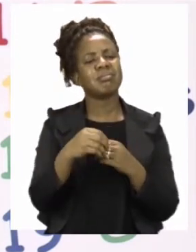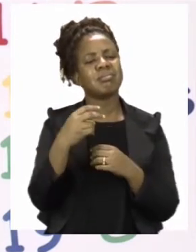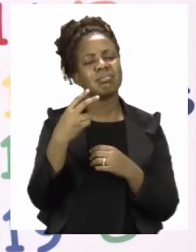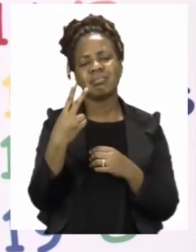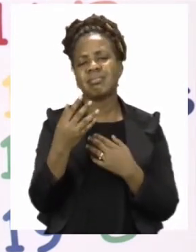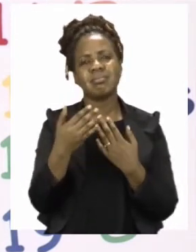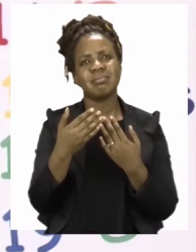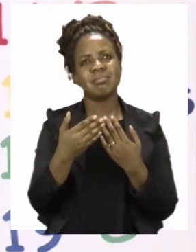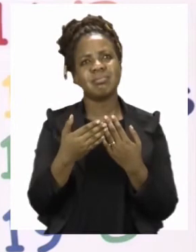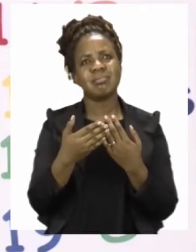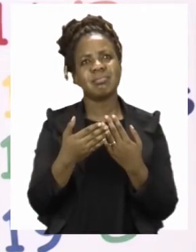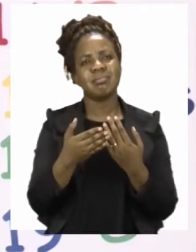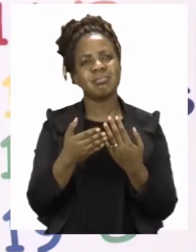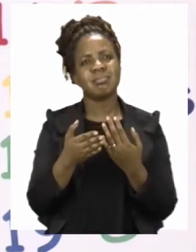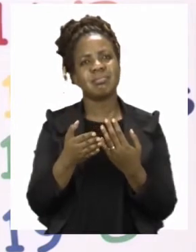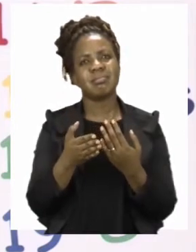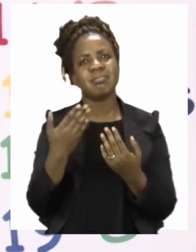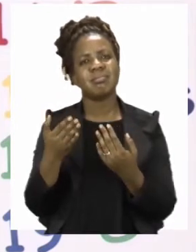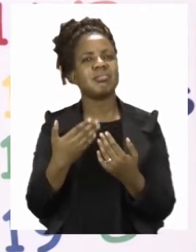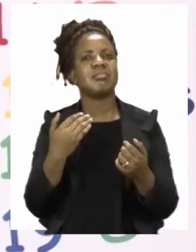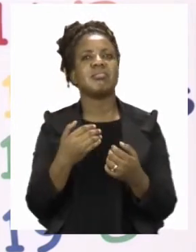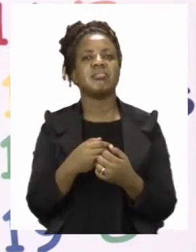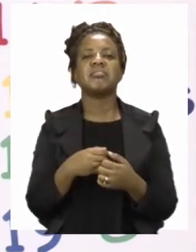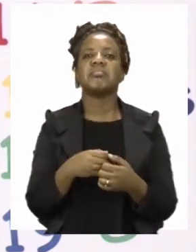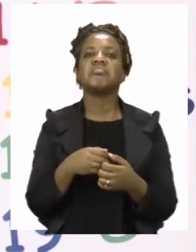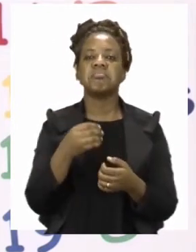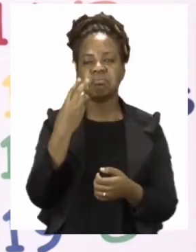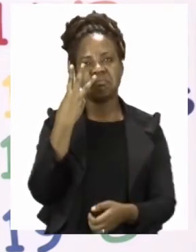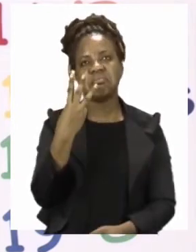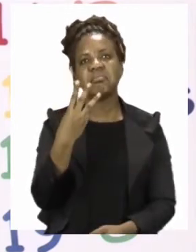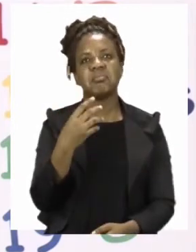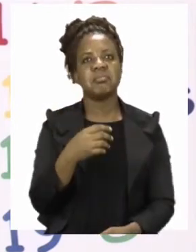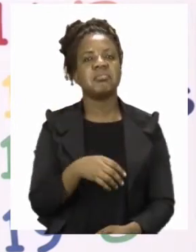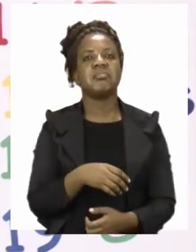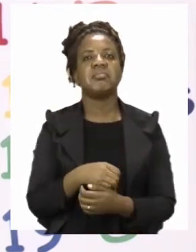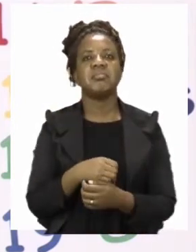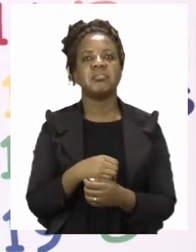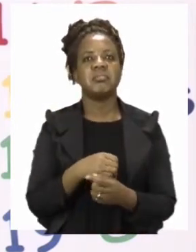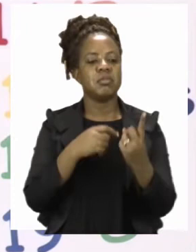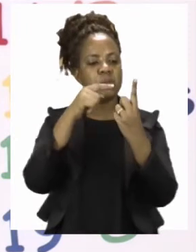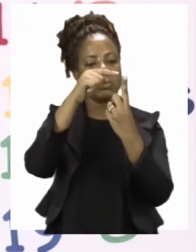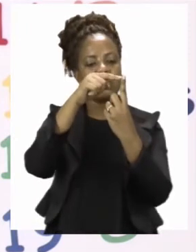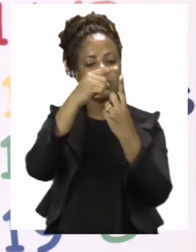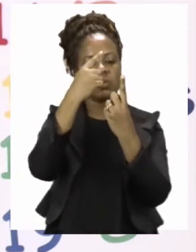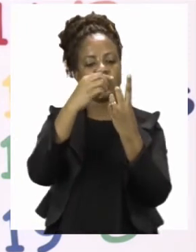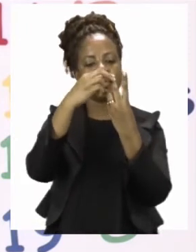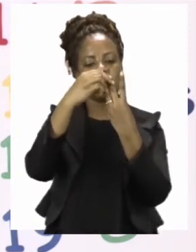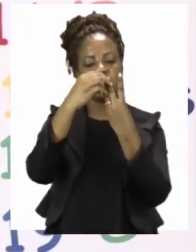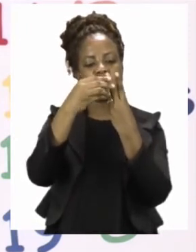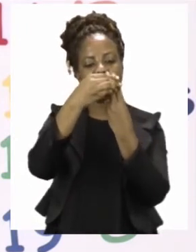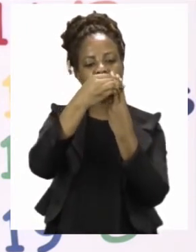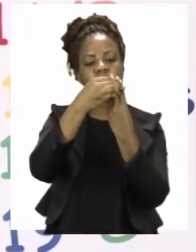from the builders and the tilers, we are going to use it for the next step. So